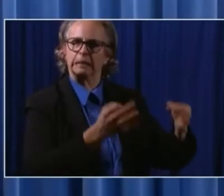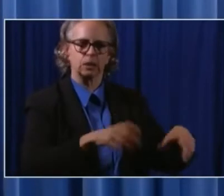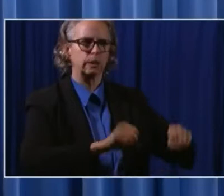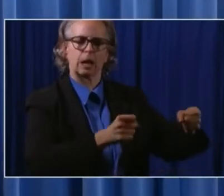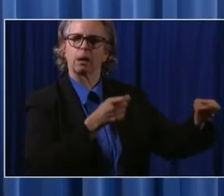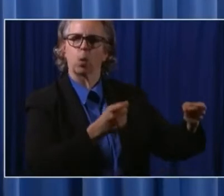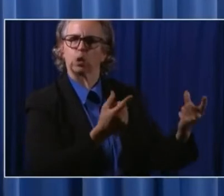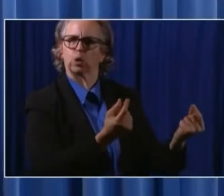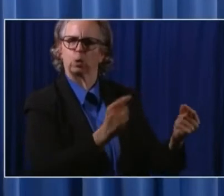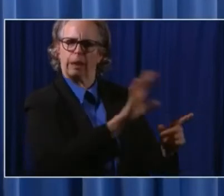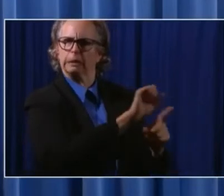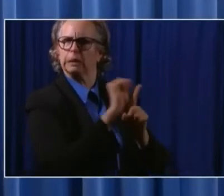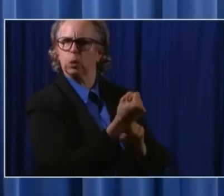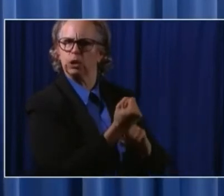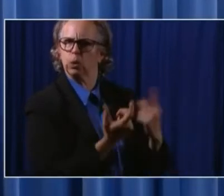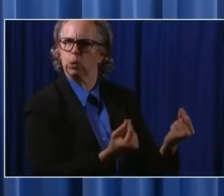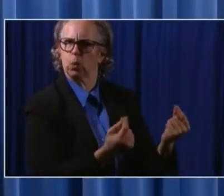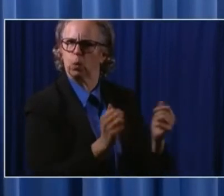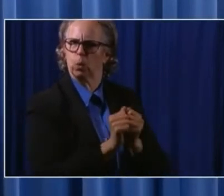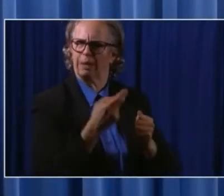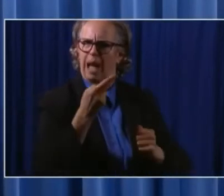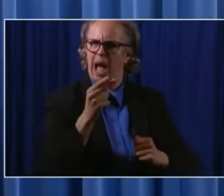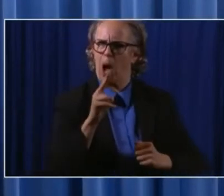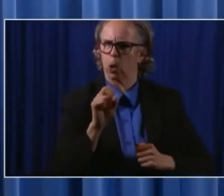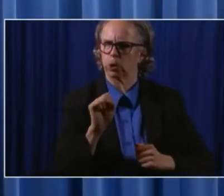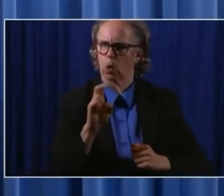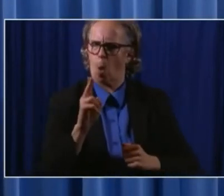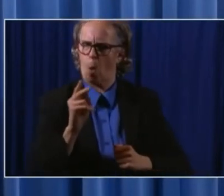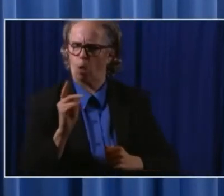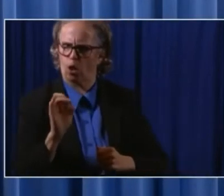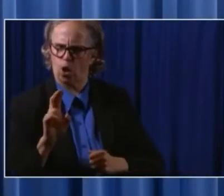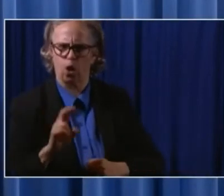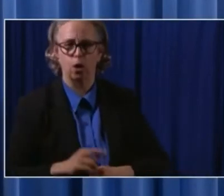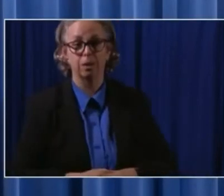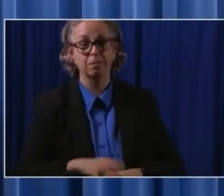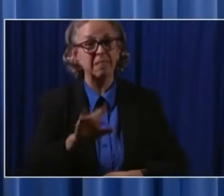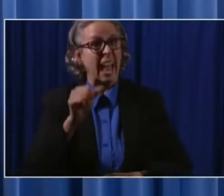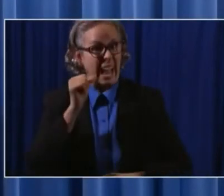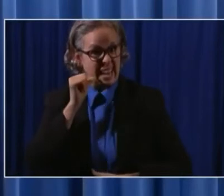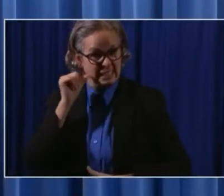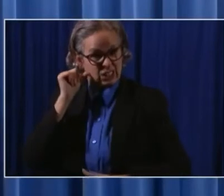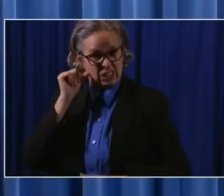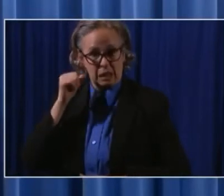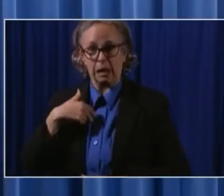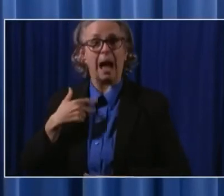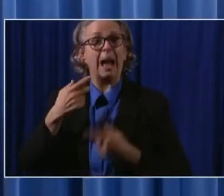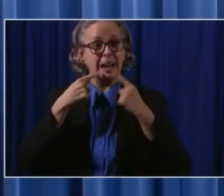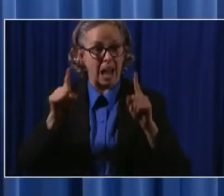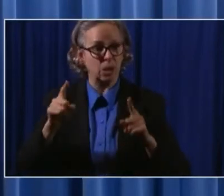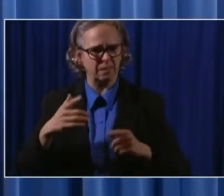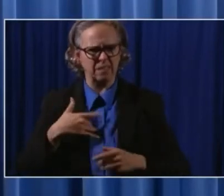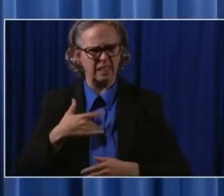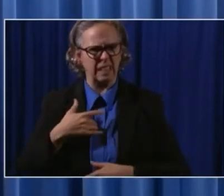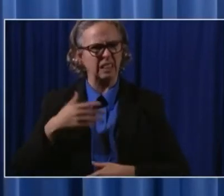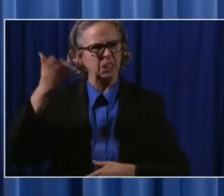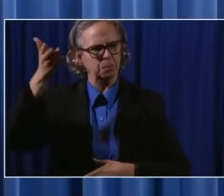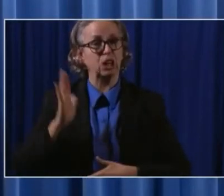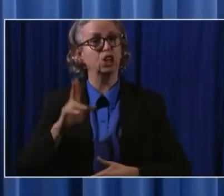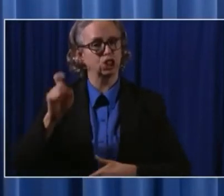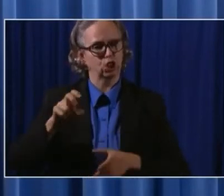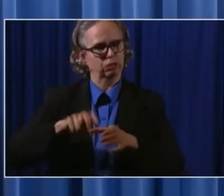And look, I called yesterday for the Speaker to resign as Speaker. Again, there's a